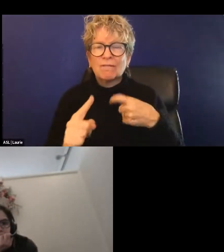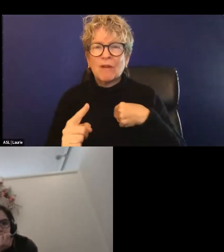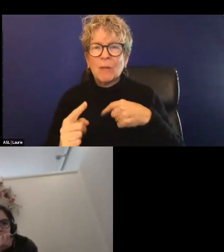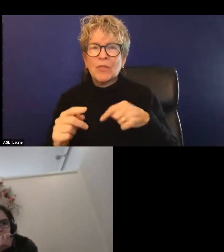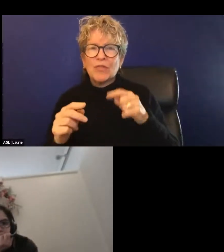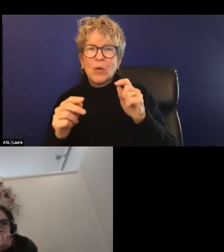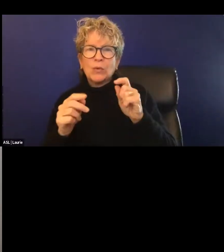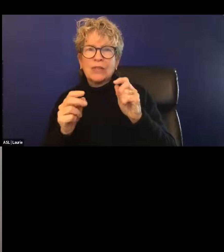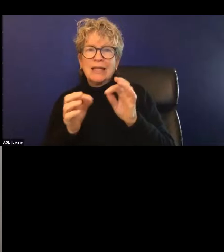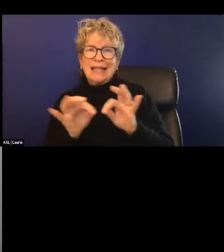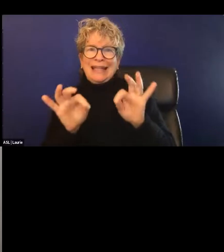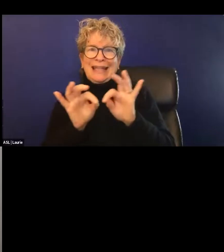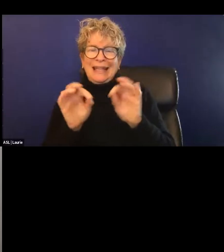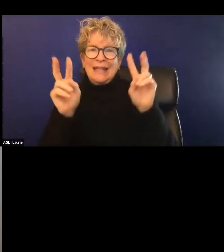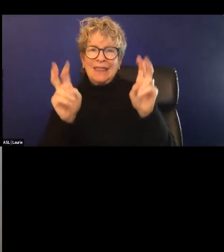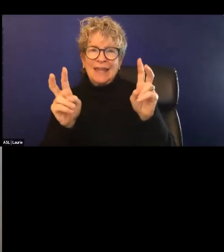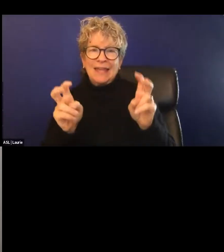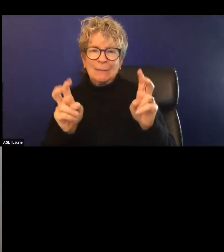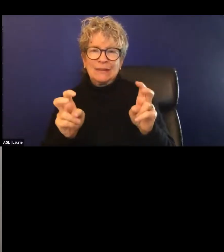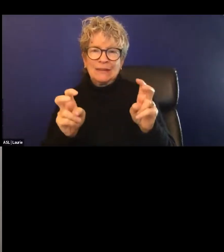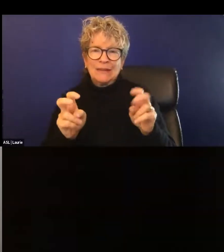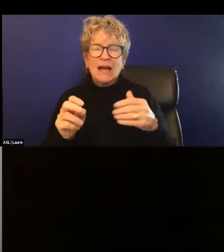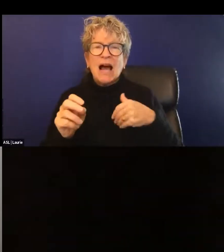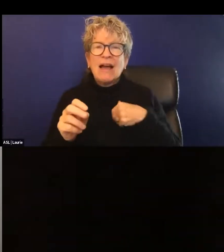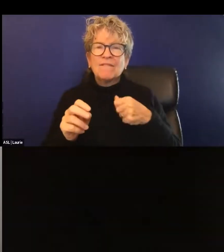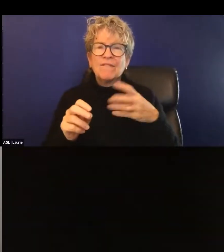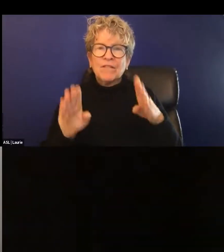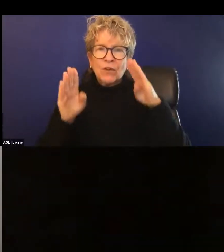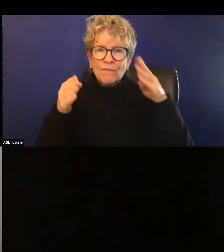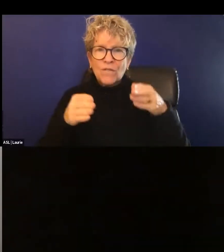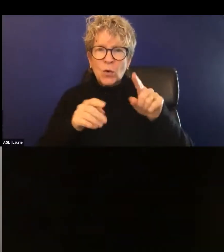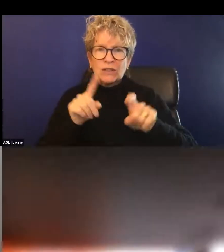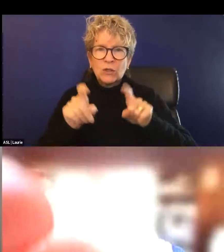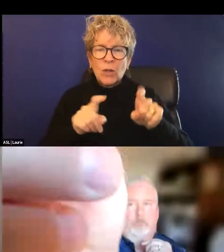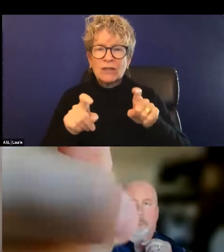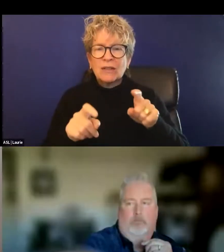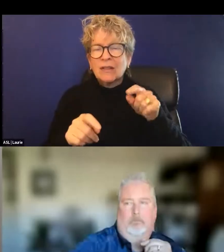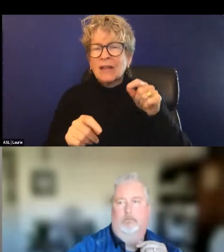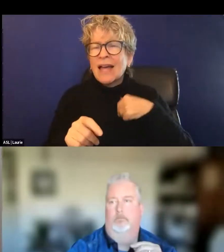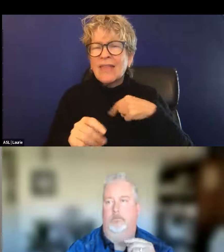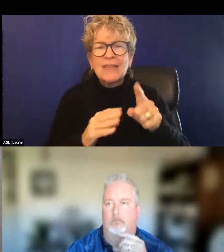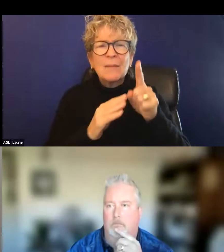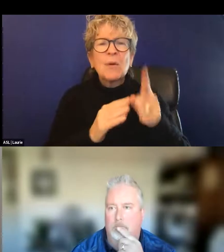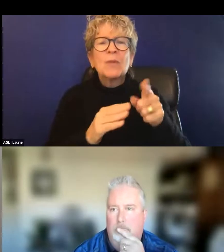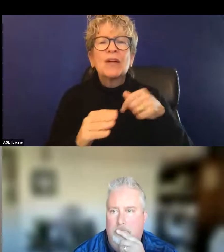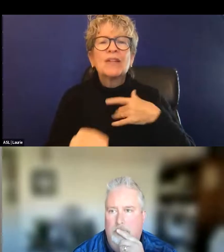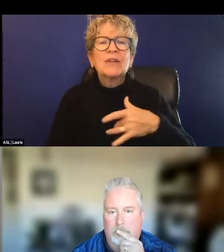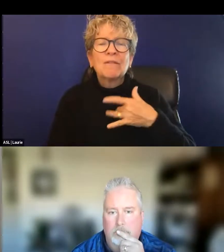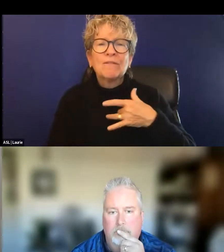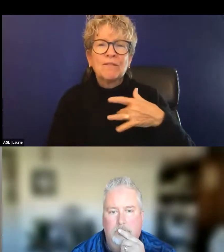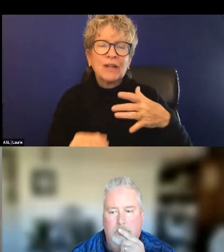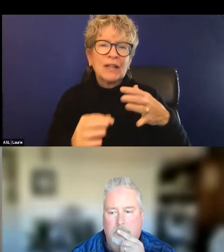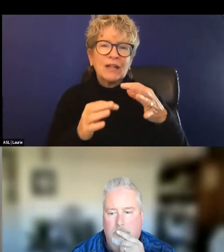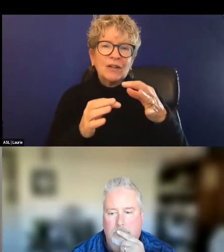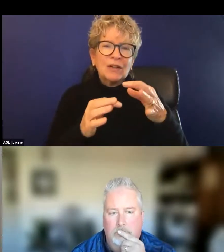In particular, I have a few actually focused questions, and you can feel free. This is also that moment where you can feel free to send messages in